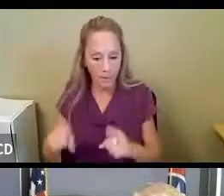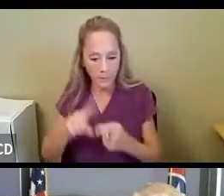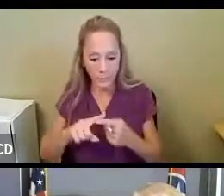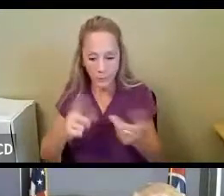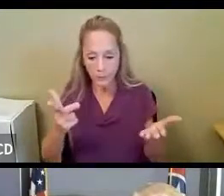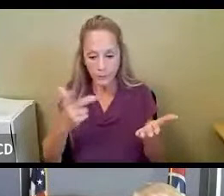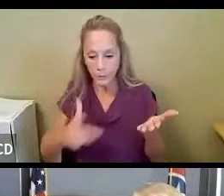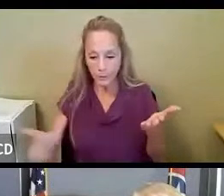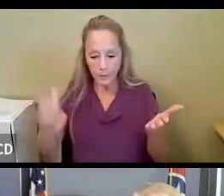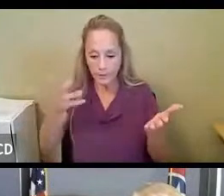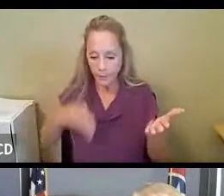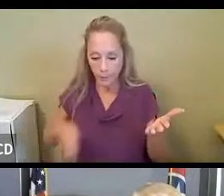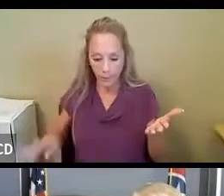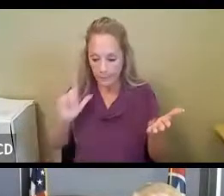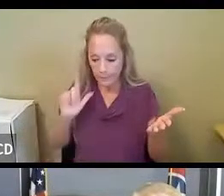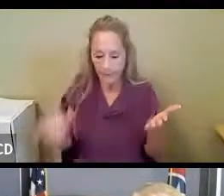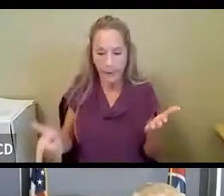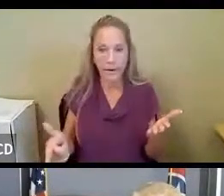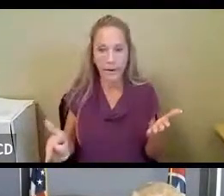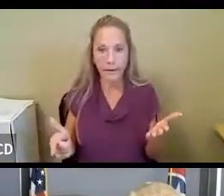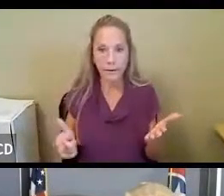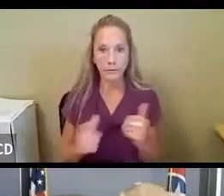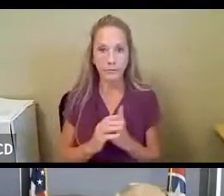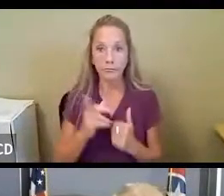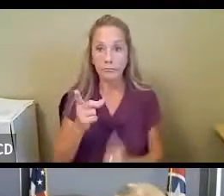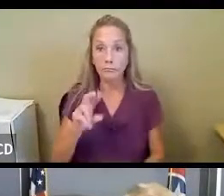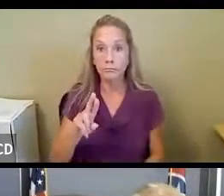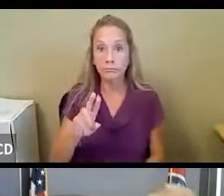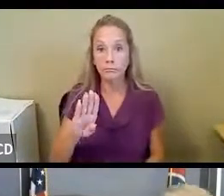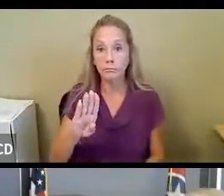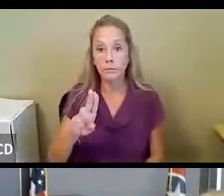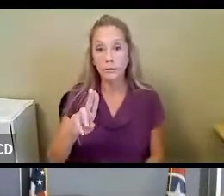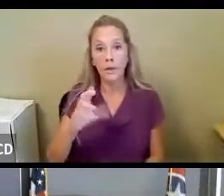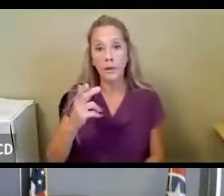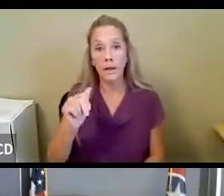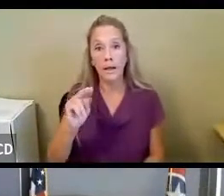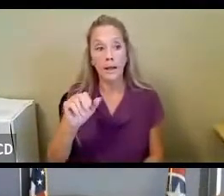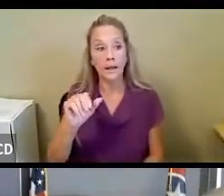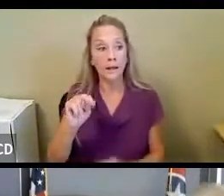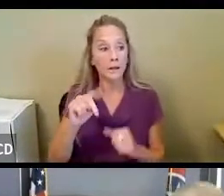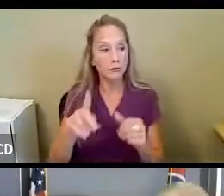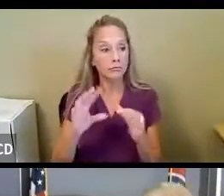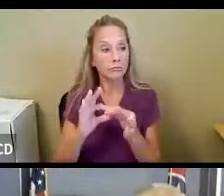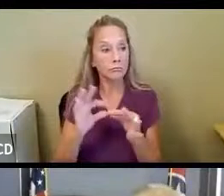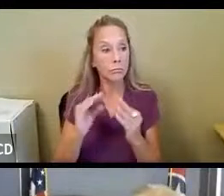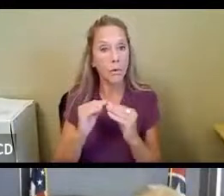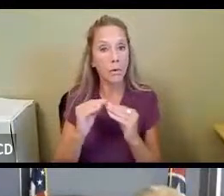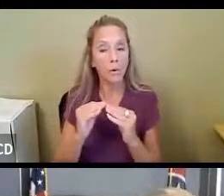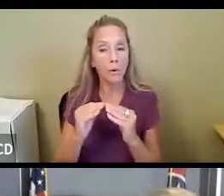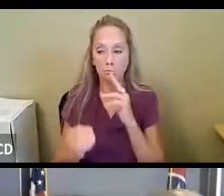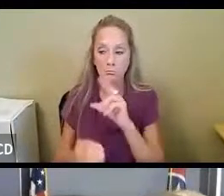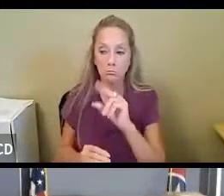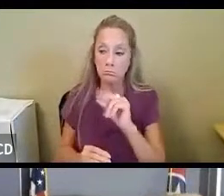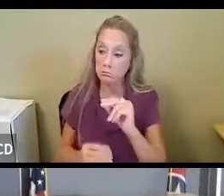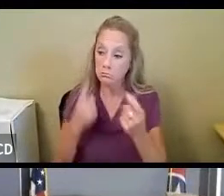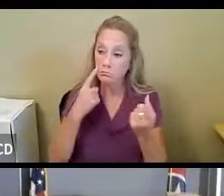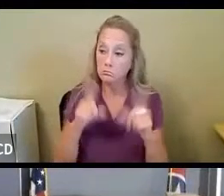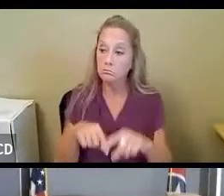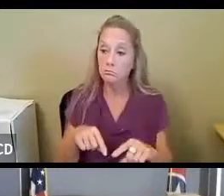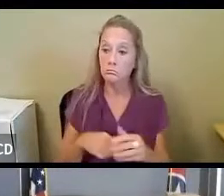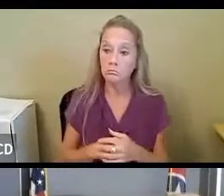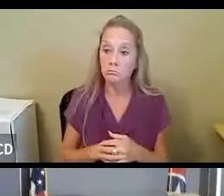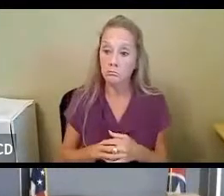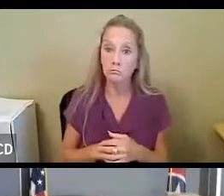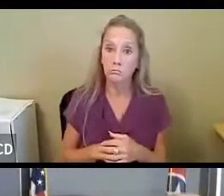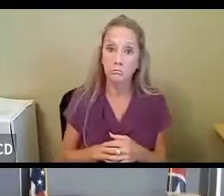happens. So, Dr. Buchanan, do you have anything else to say about that? No, but I agree. I think that one of the things